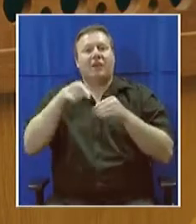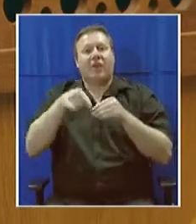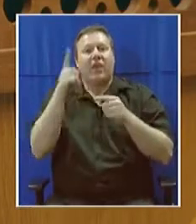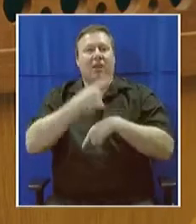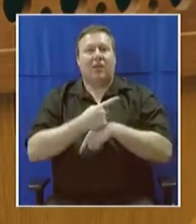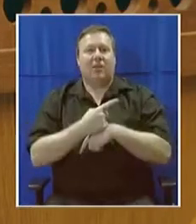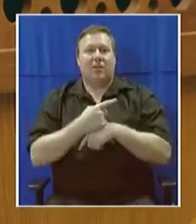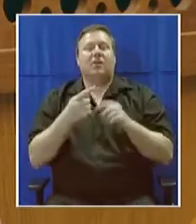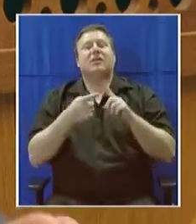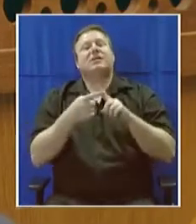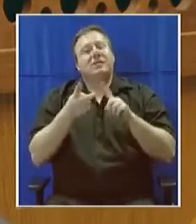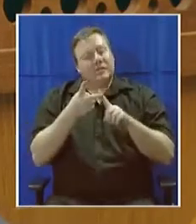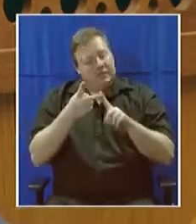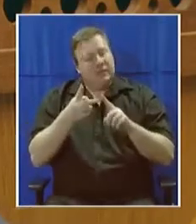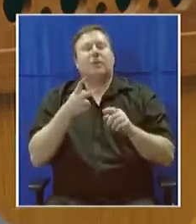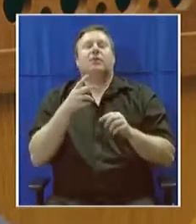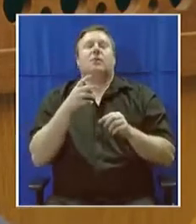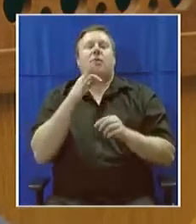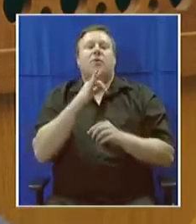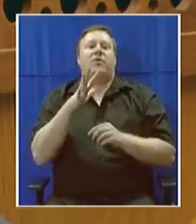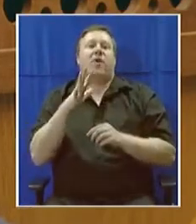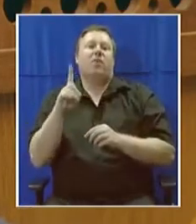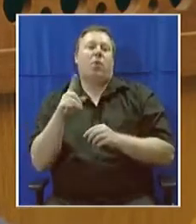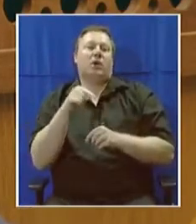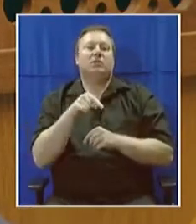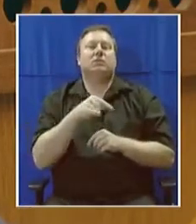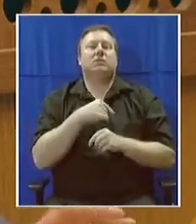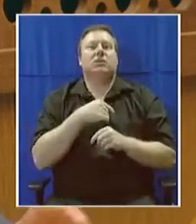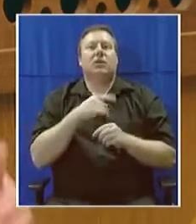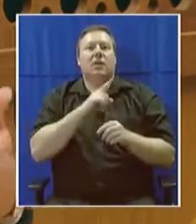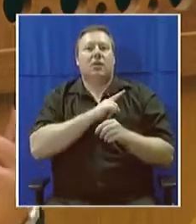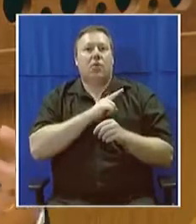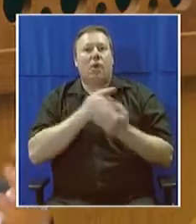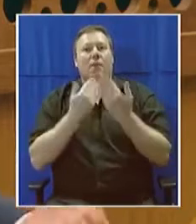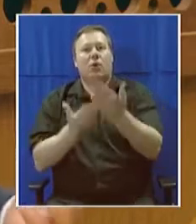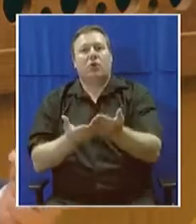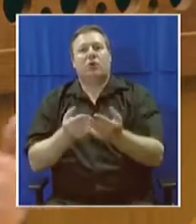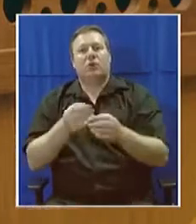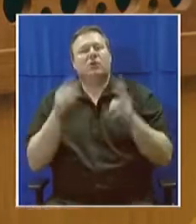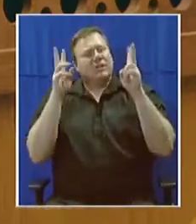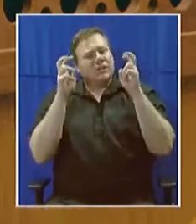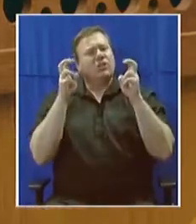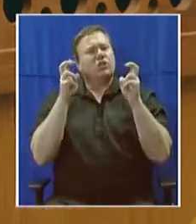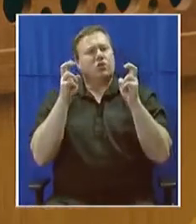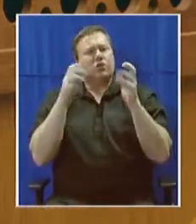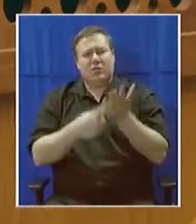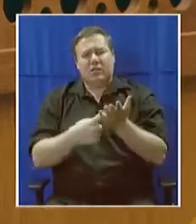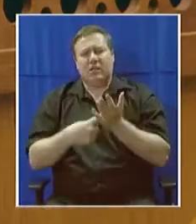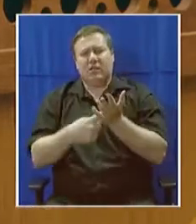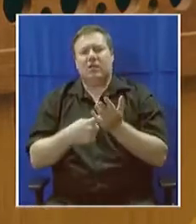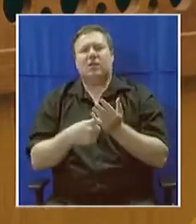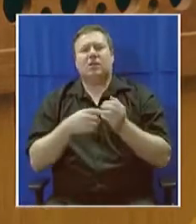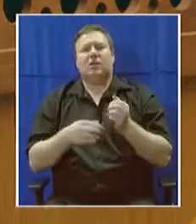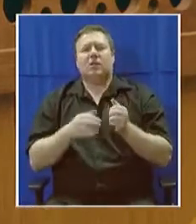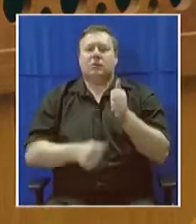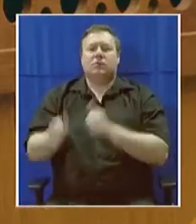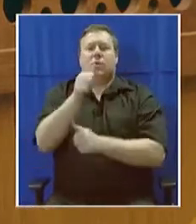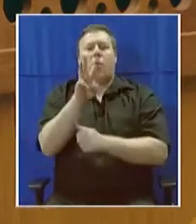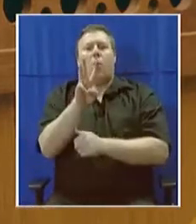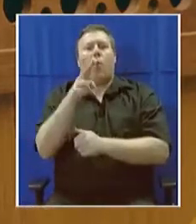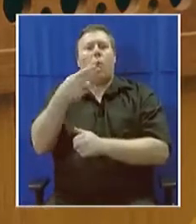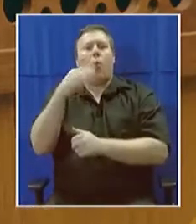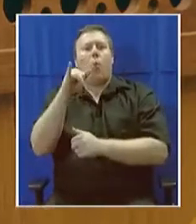Rule 351, hence the tabling of this motion. Now, the issue was discussed in the Chief Whips Forum and the Programming Committee, and